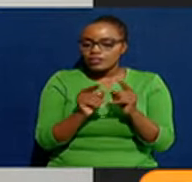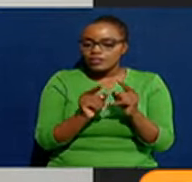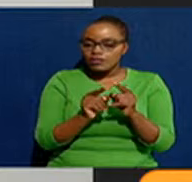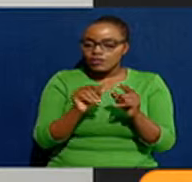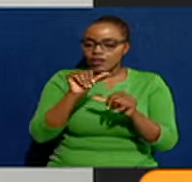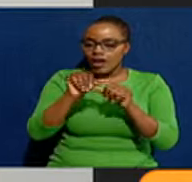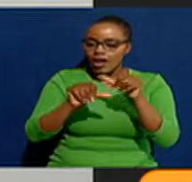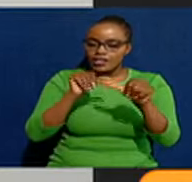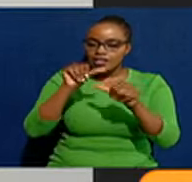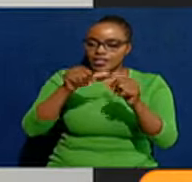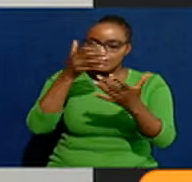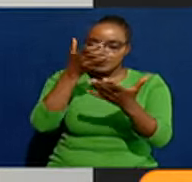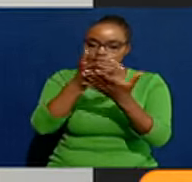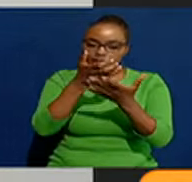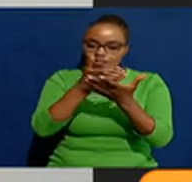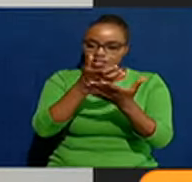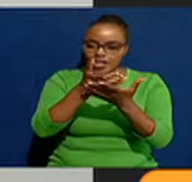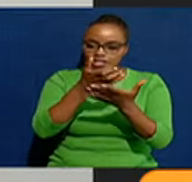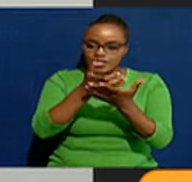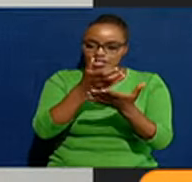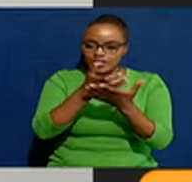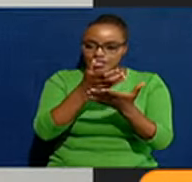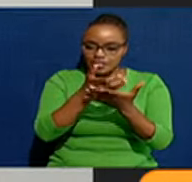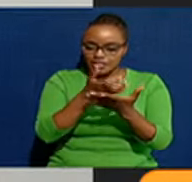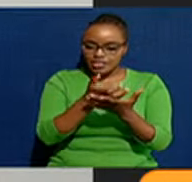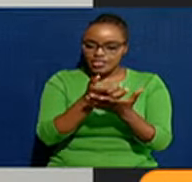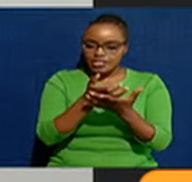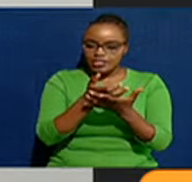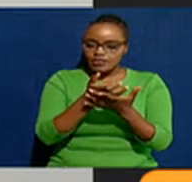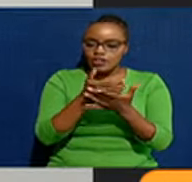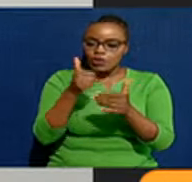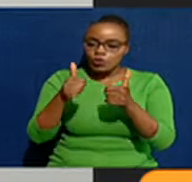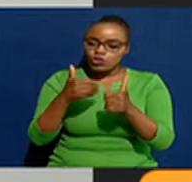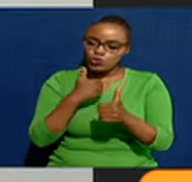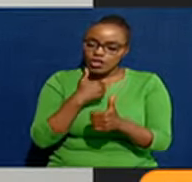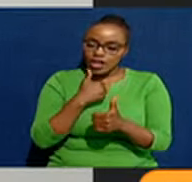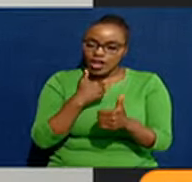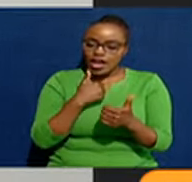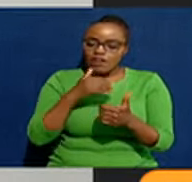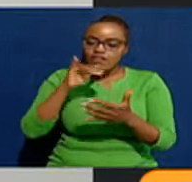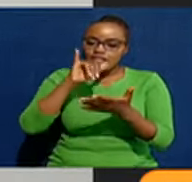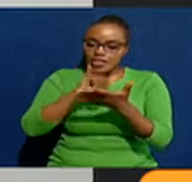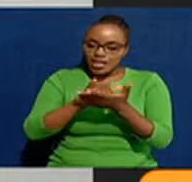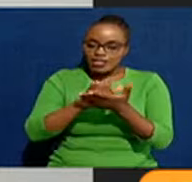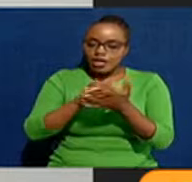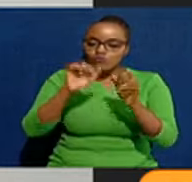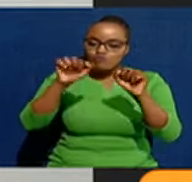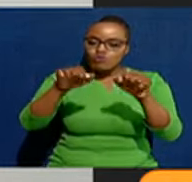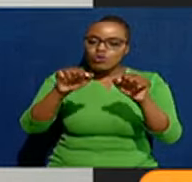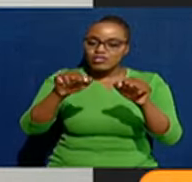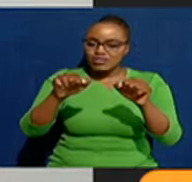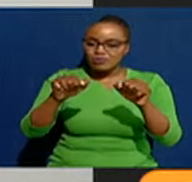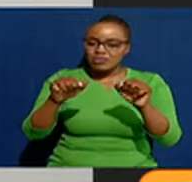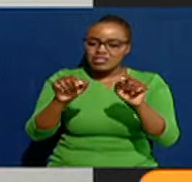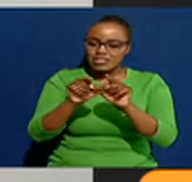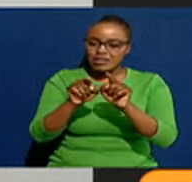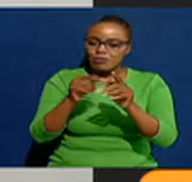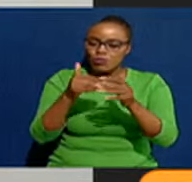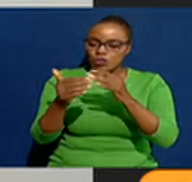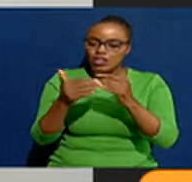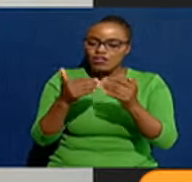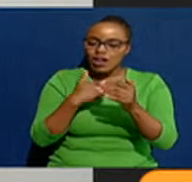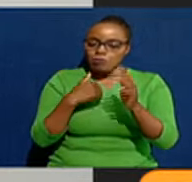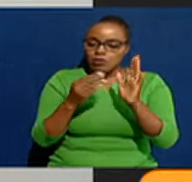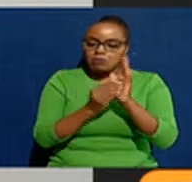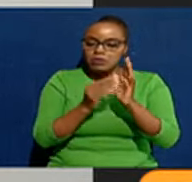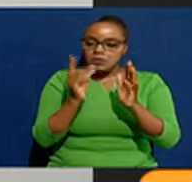scientific evidence is do we have that we don't have what has been